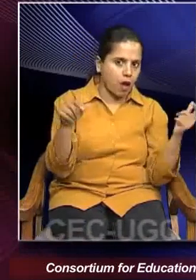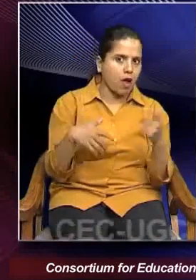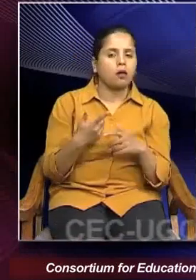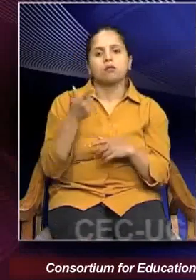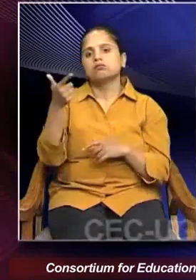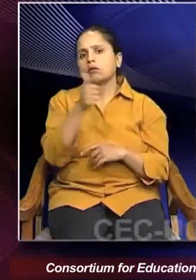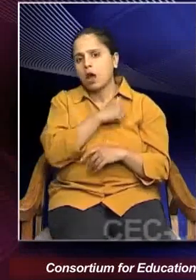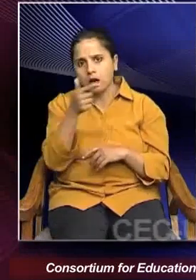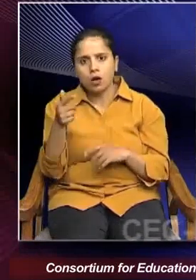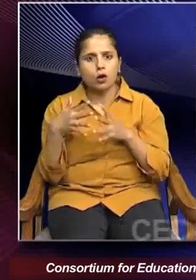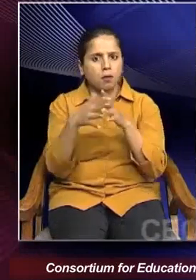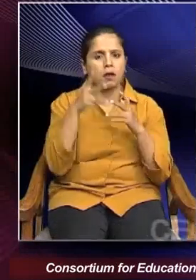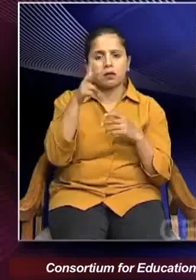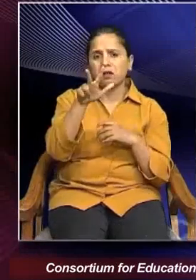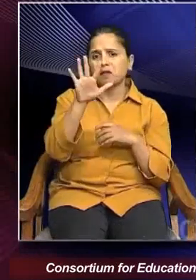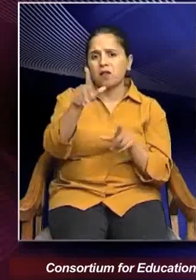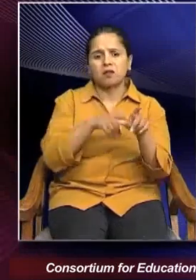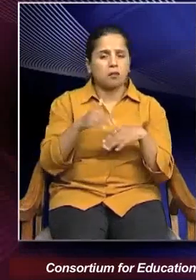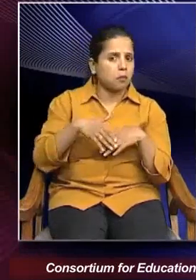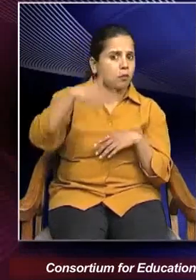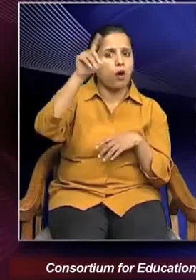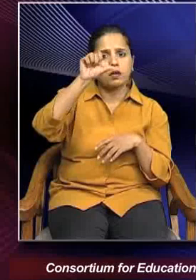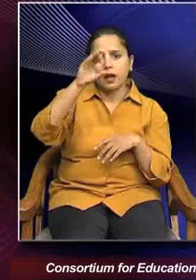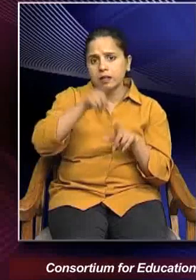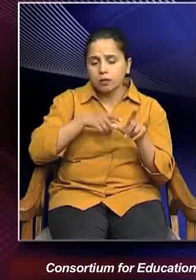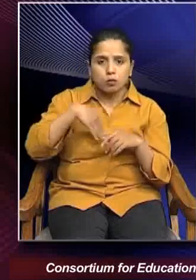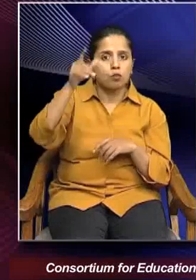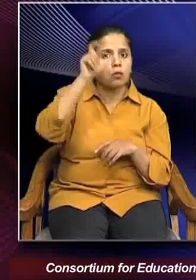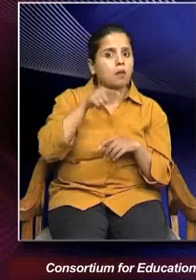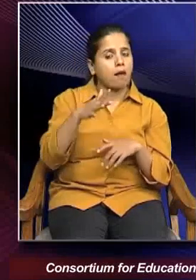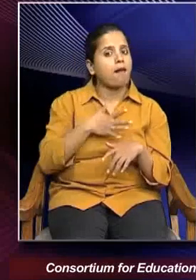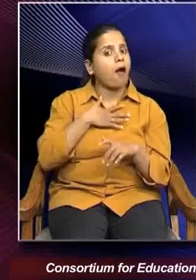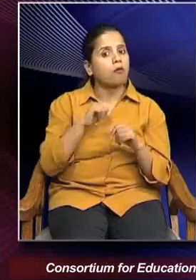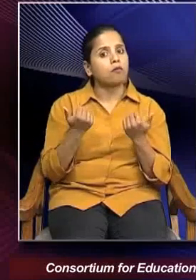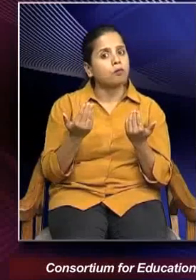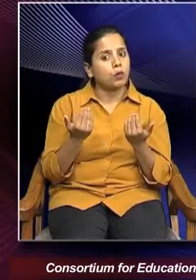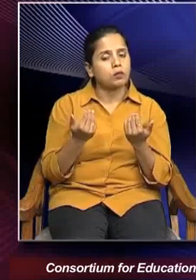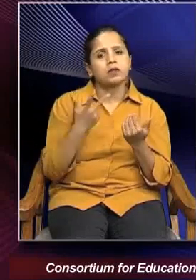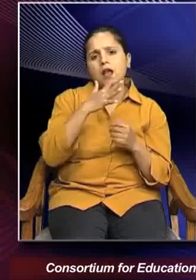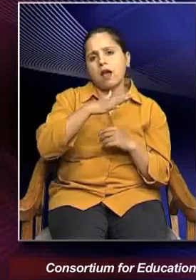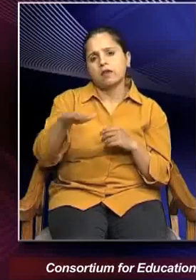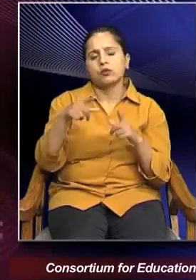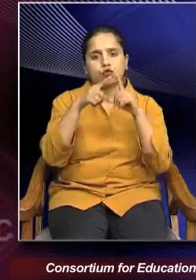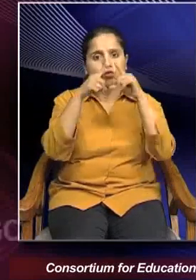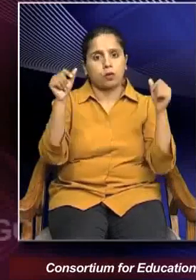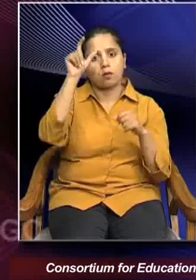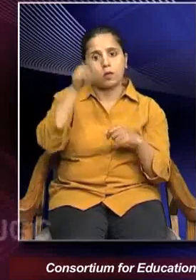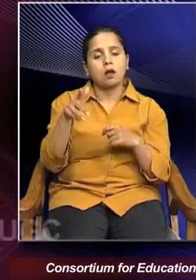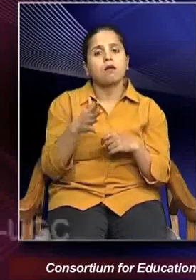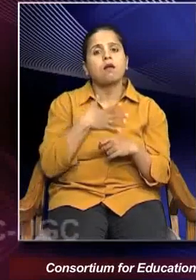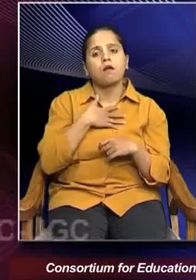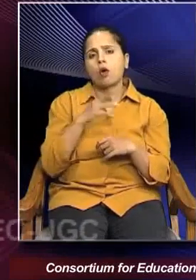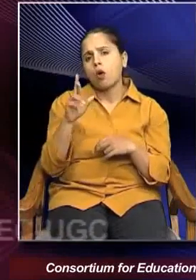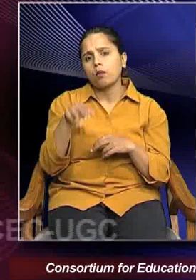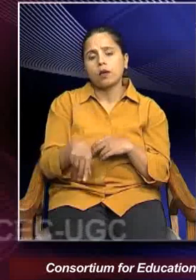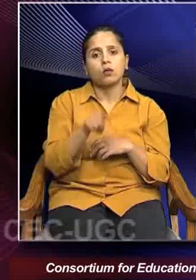where life expectancy is beyond 85 years or 90 years on an average today. So an average Japanese citizen expect to live more